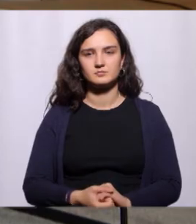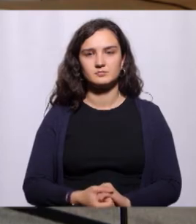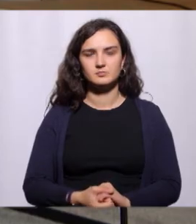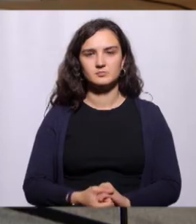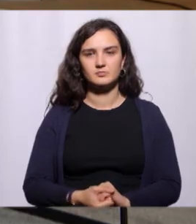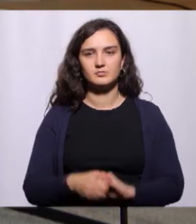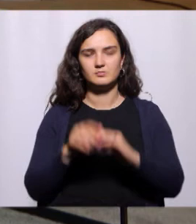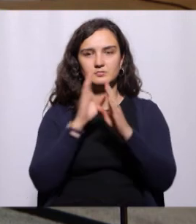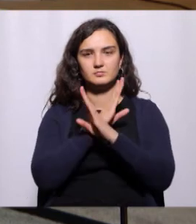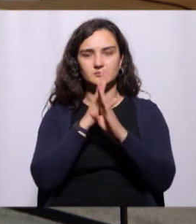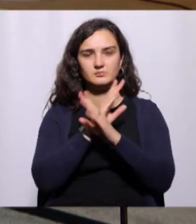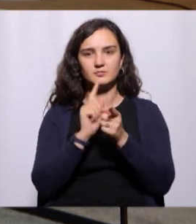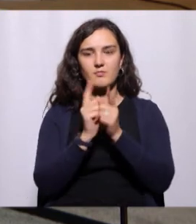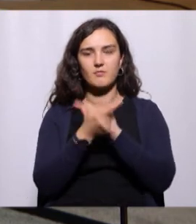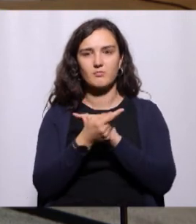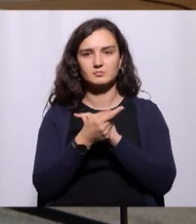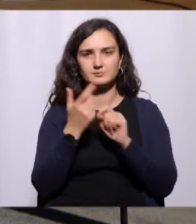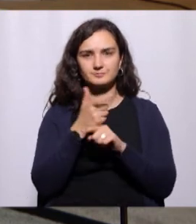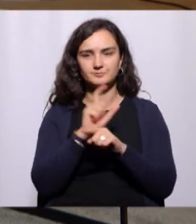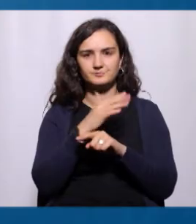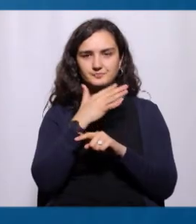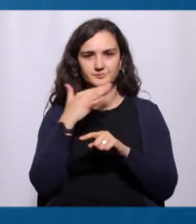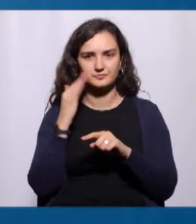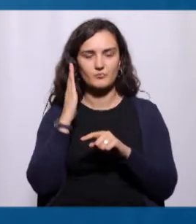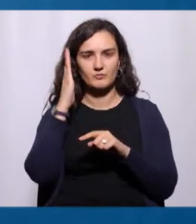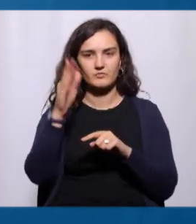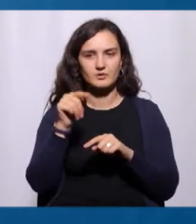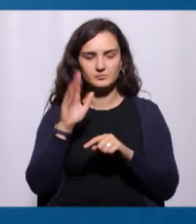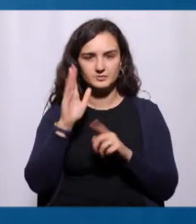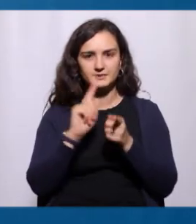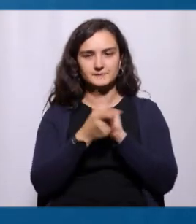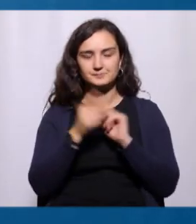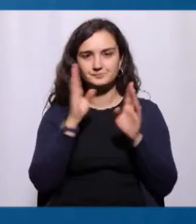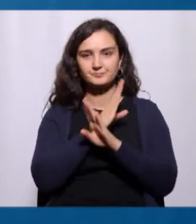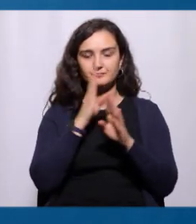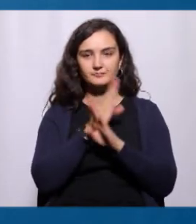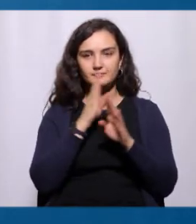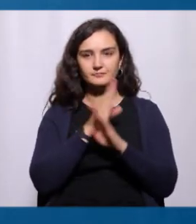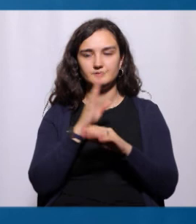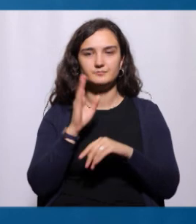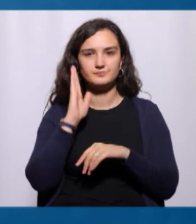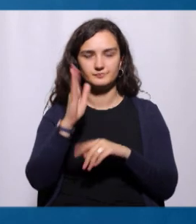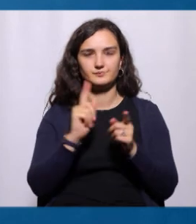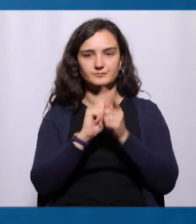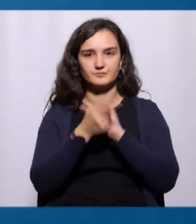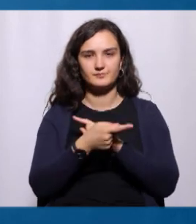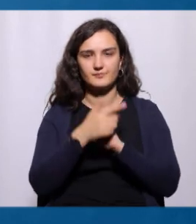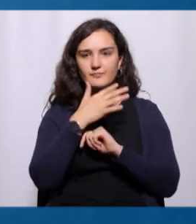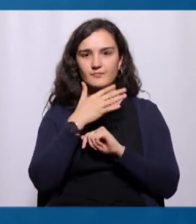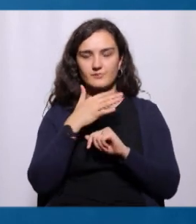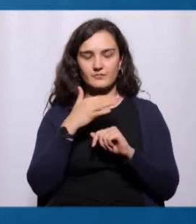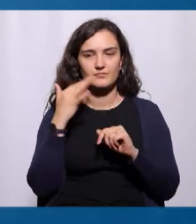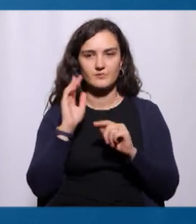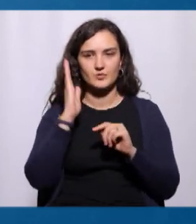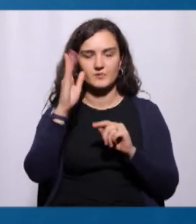The weather change a lot in the future. The weather will change a lot